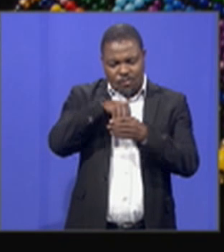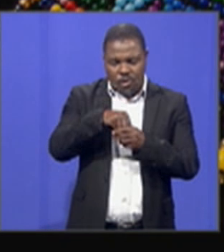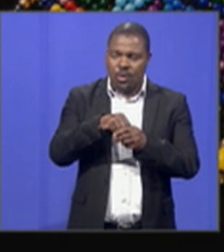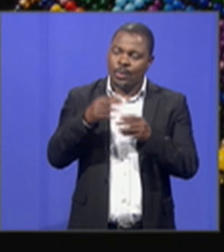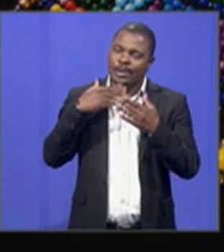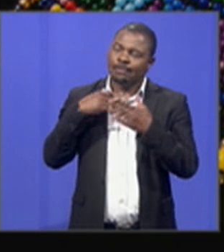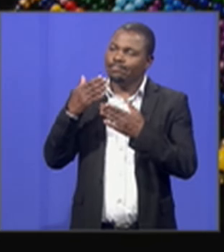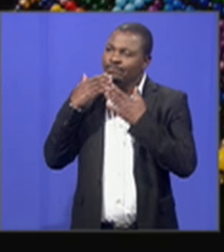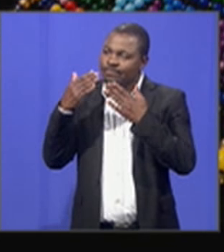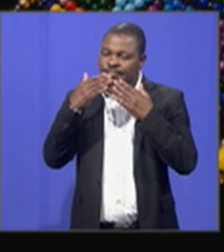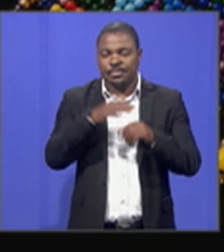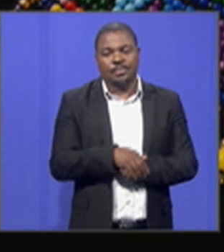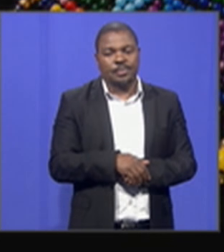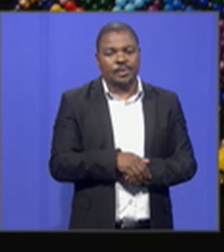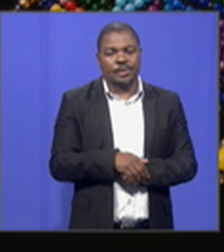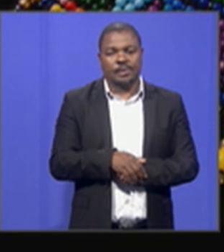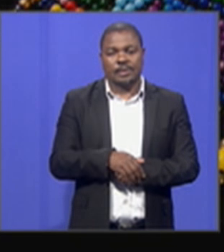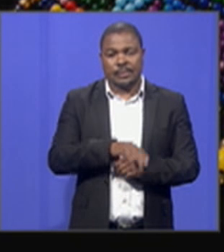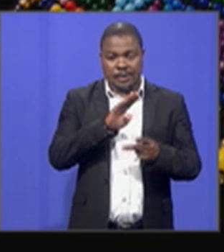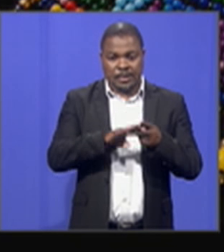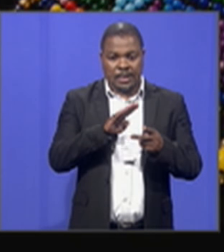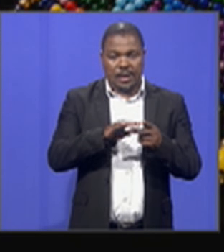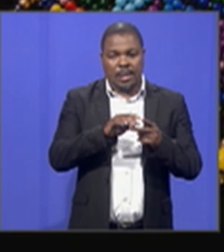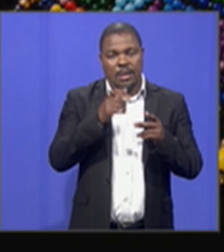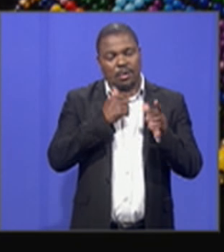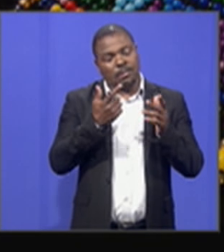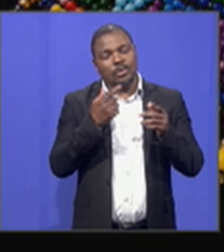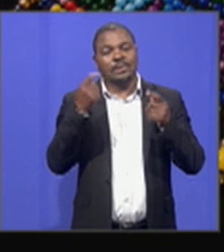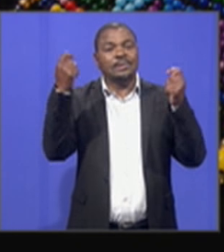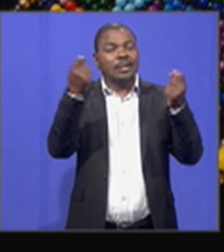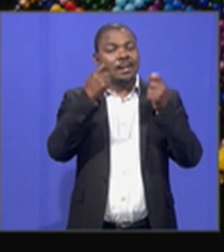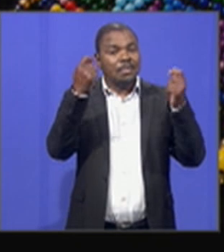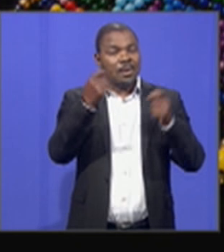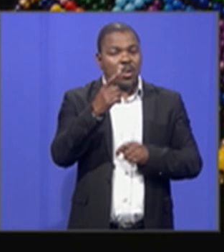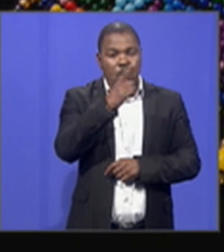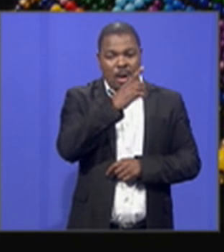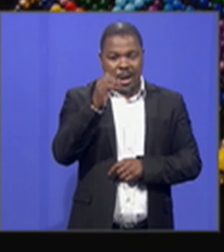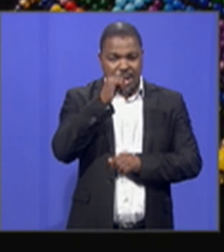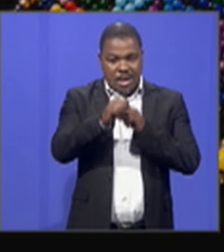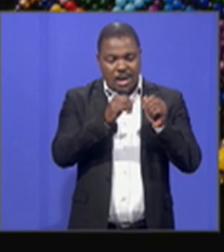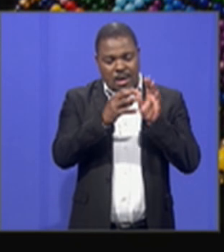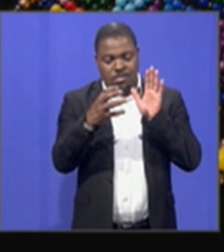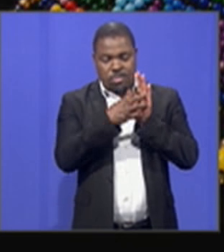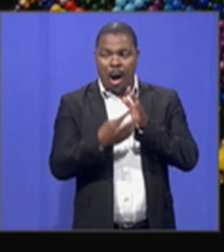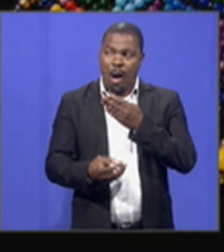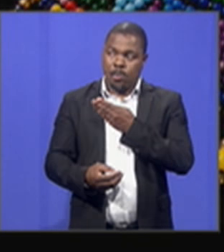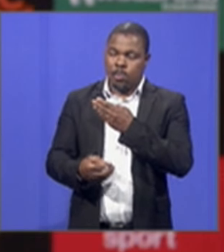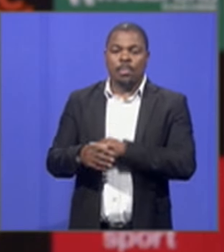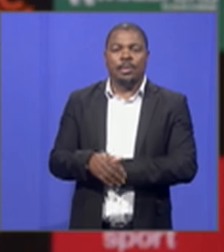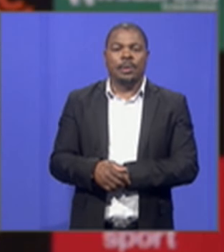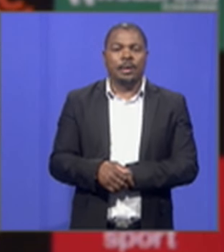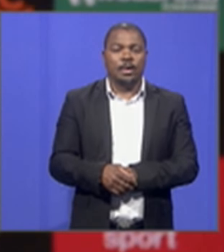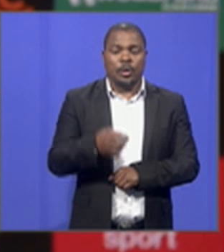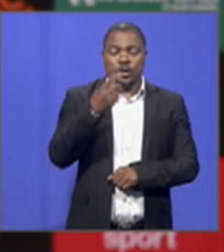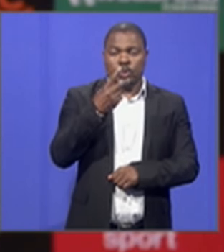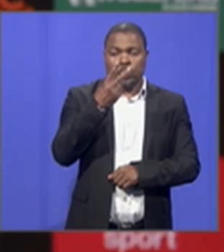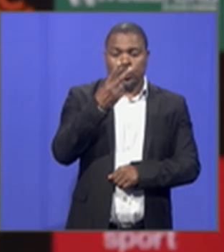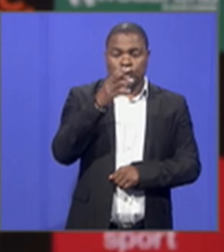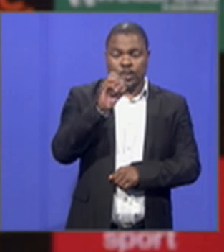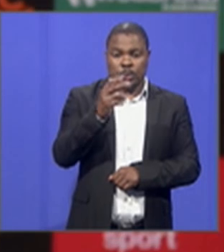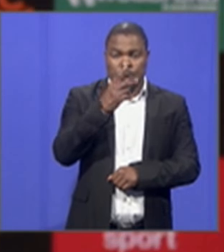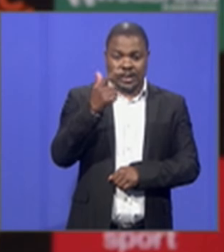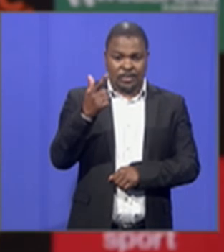generations. Go phatlaladitšwe gape leswao la go keteka mengwaga e lekgolo. In 2027, we